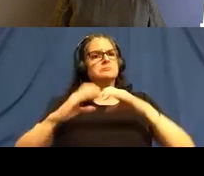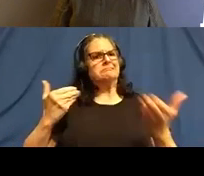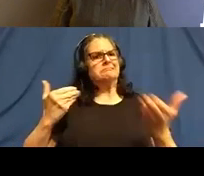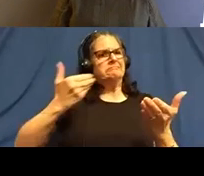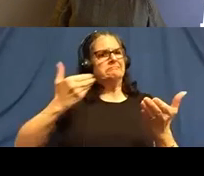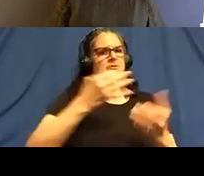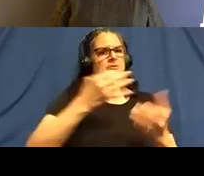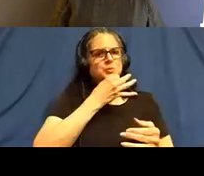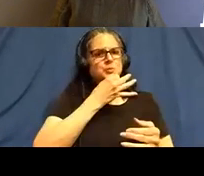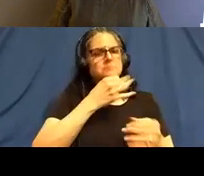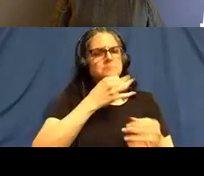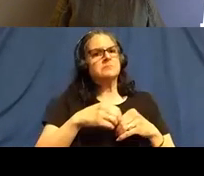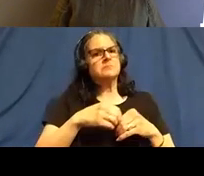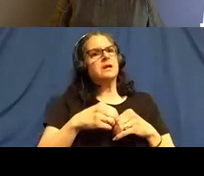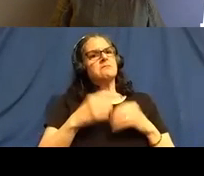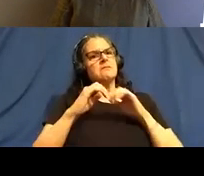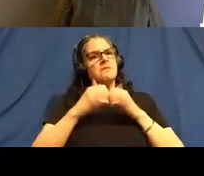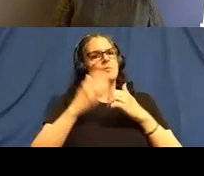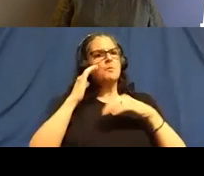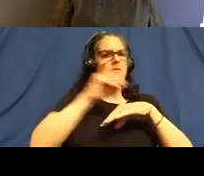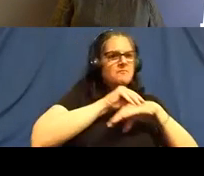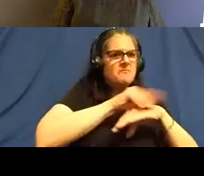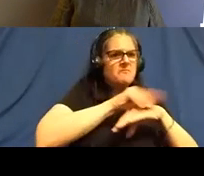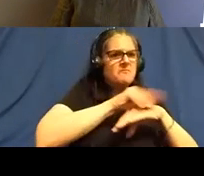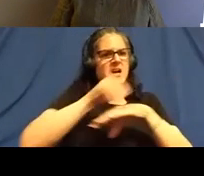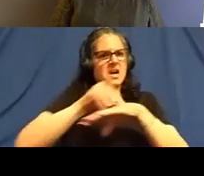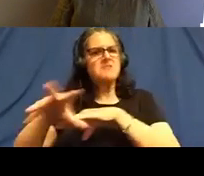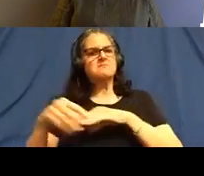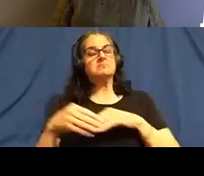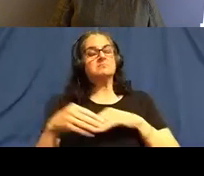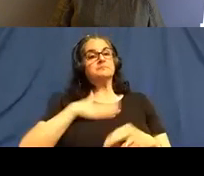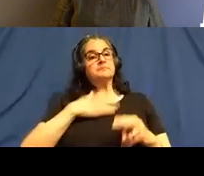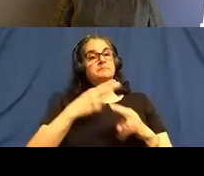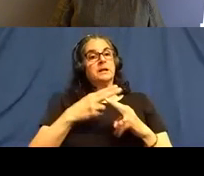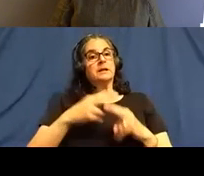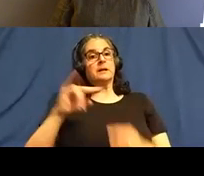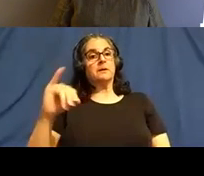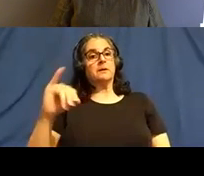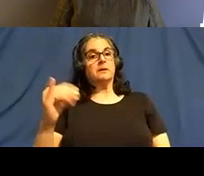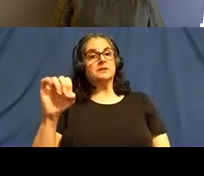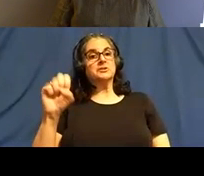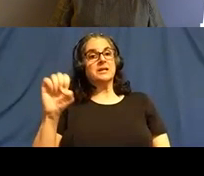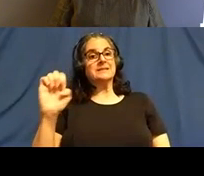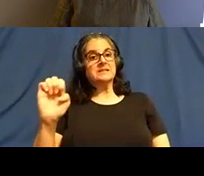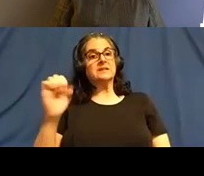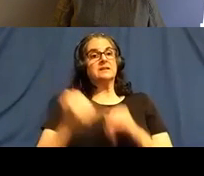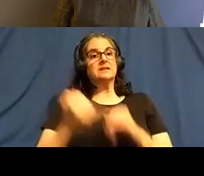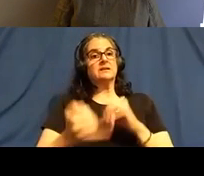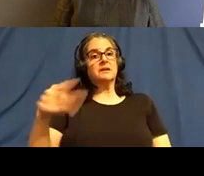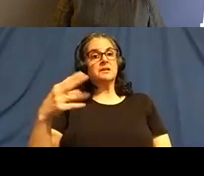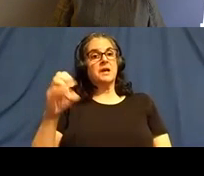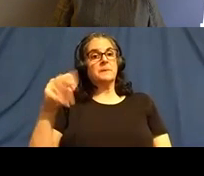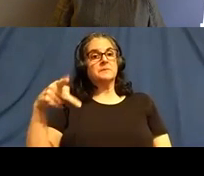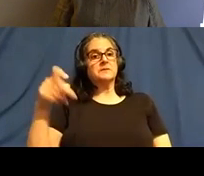associated impacts. So my name's Jesse Thomas. I work in community outreach for CTA's RPM